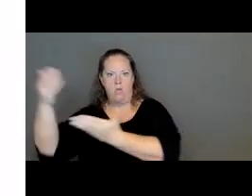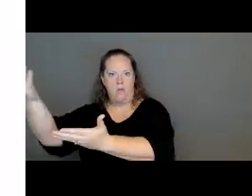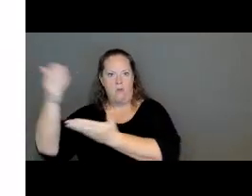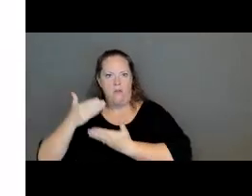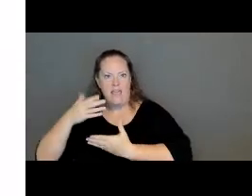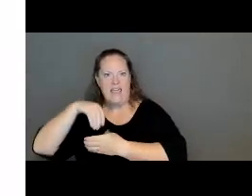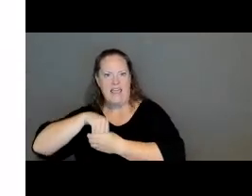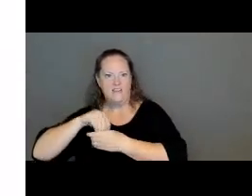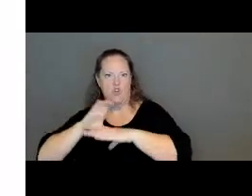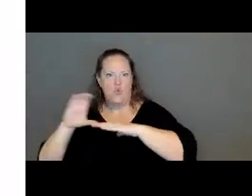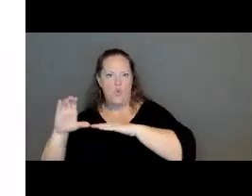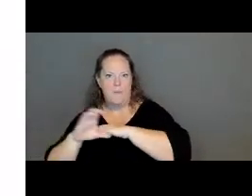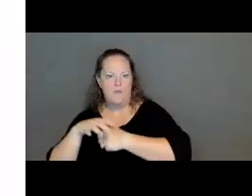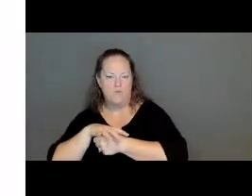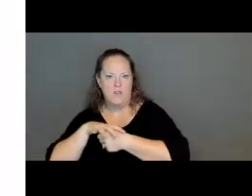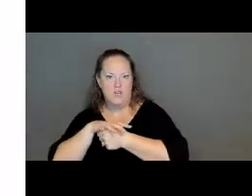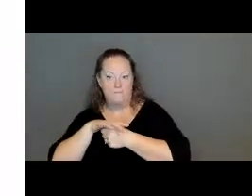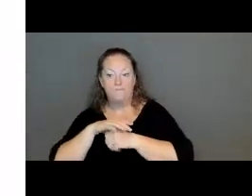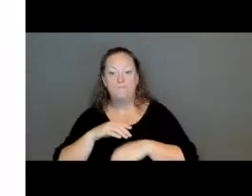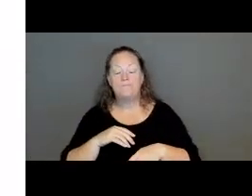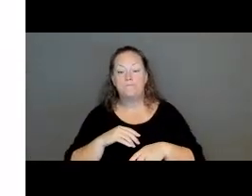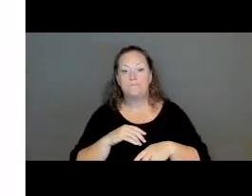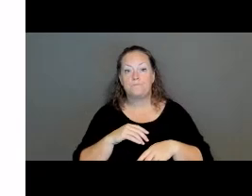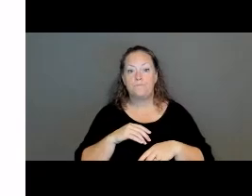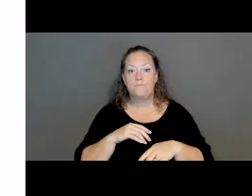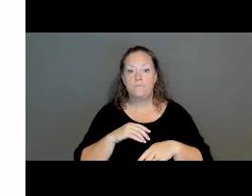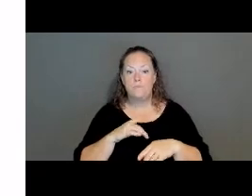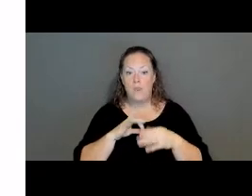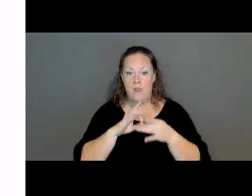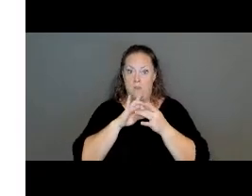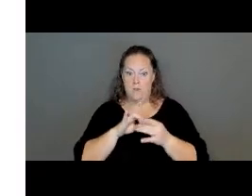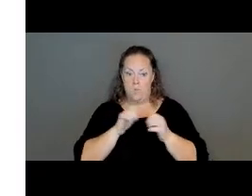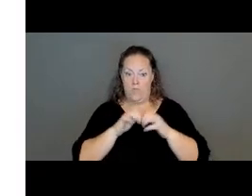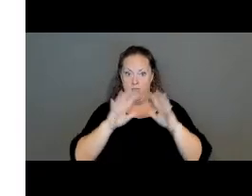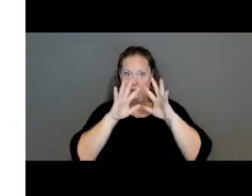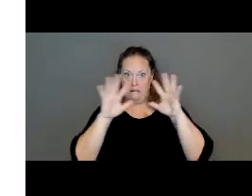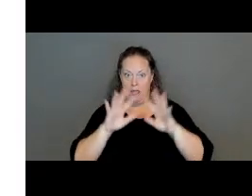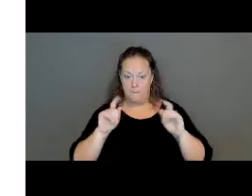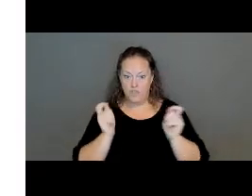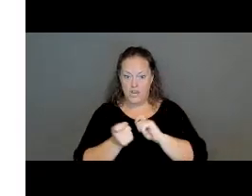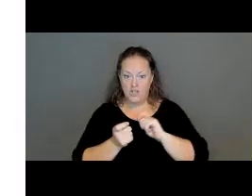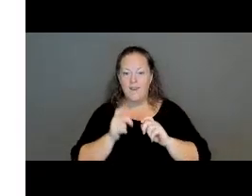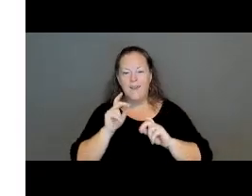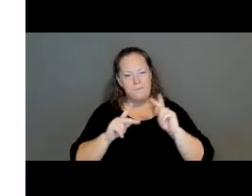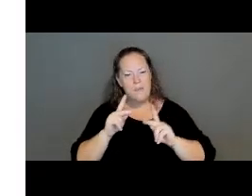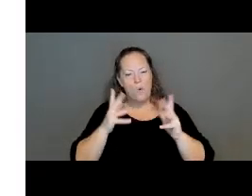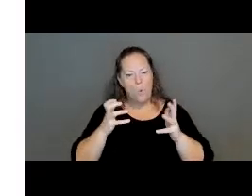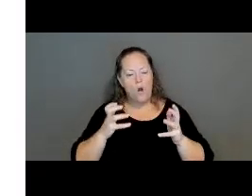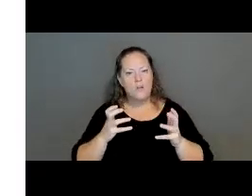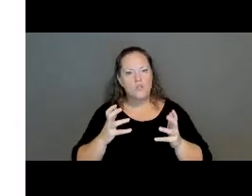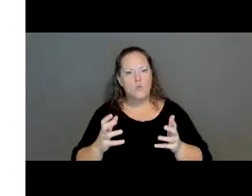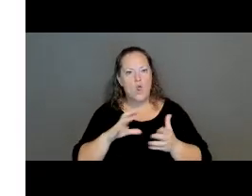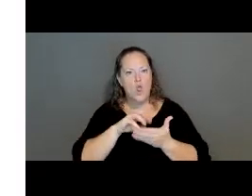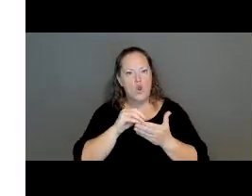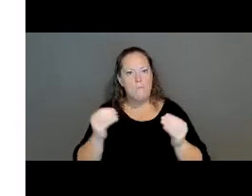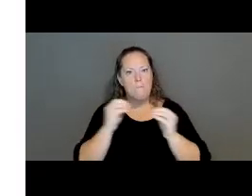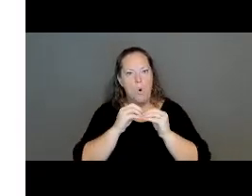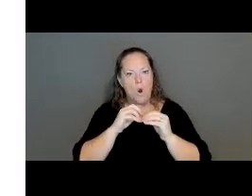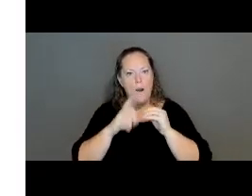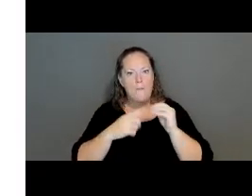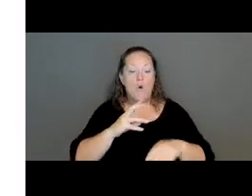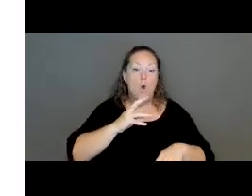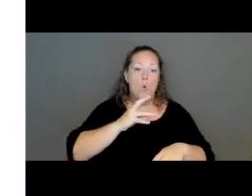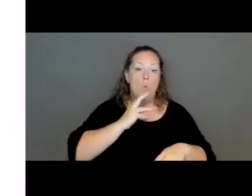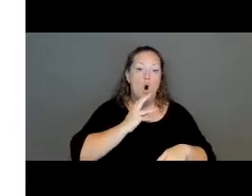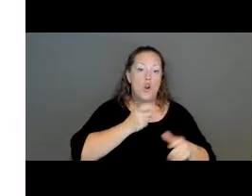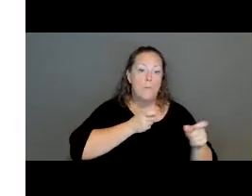And then in terms of climate change, people wanted to learn more about, again, drought, water management, and extreme heat,